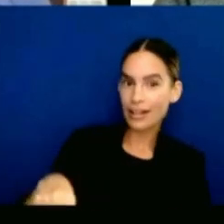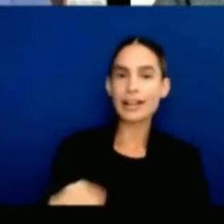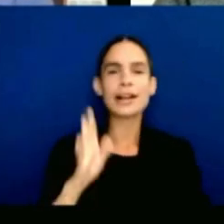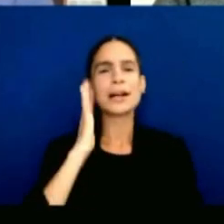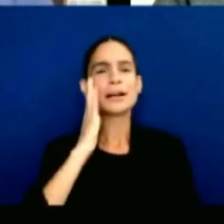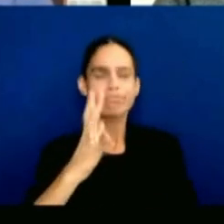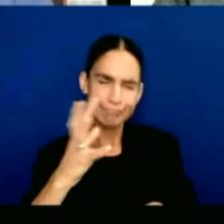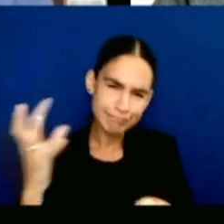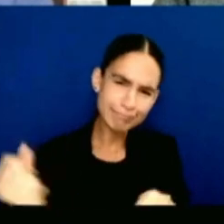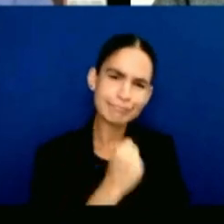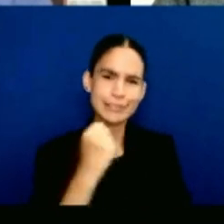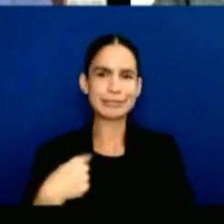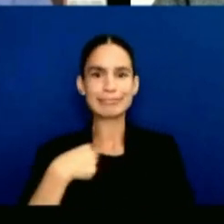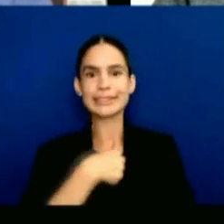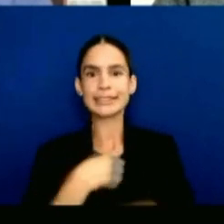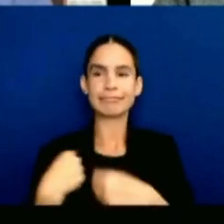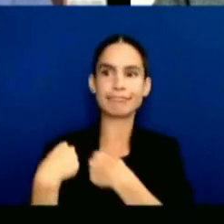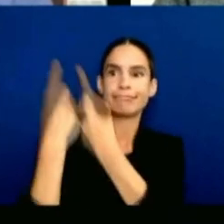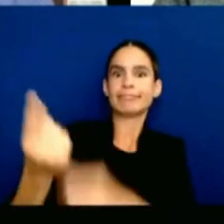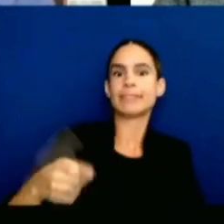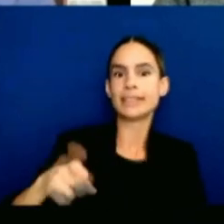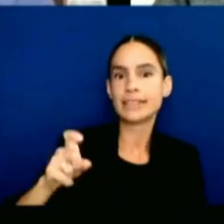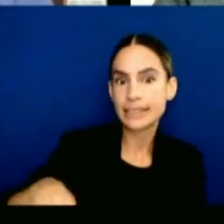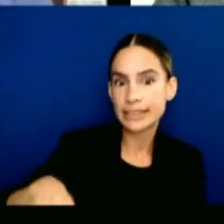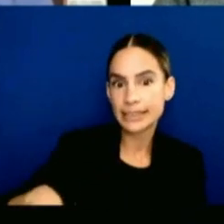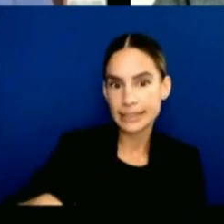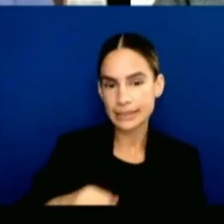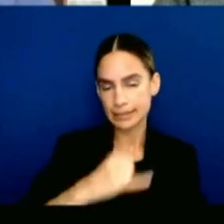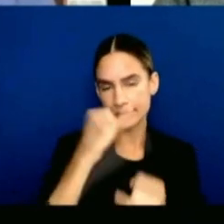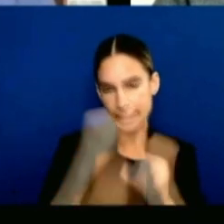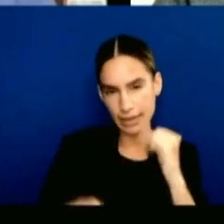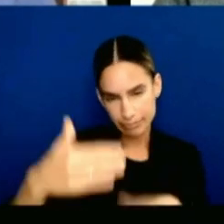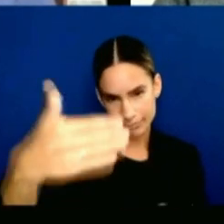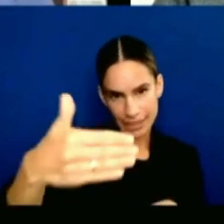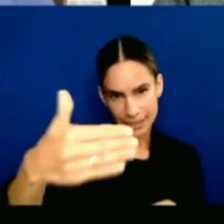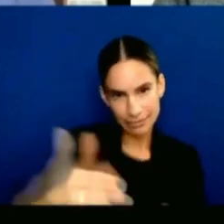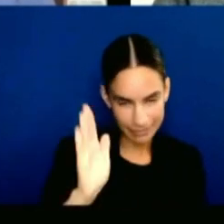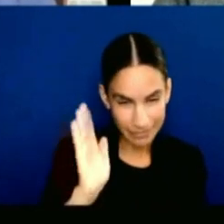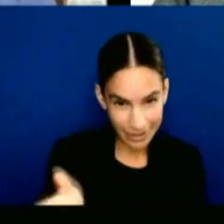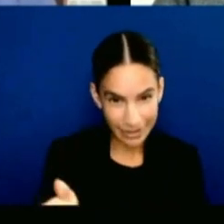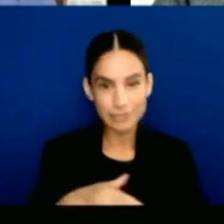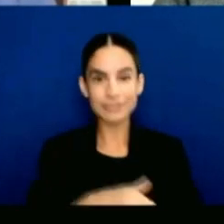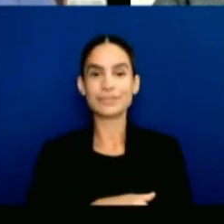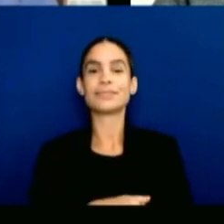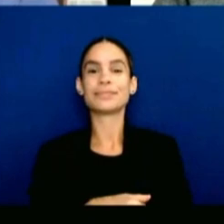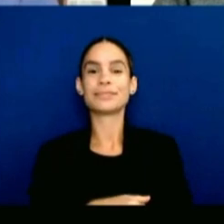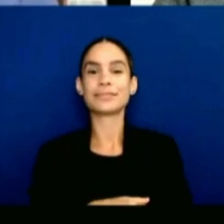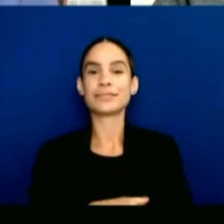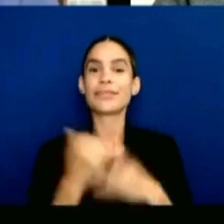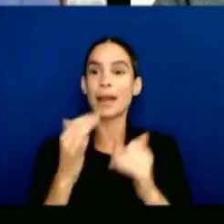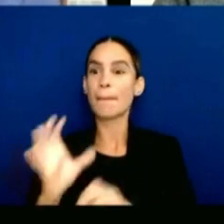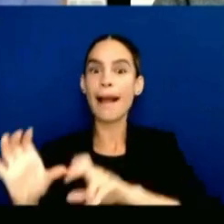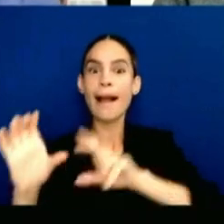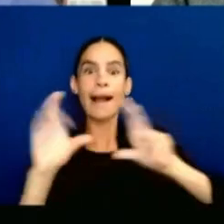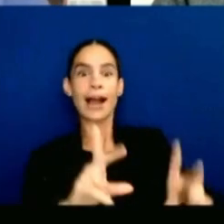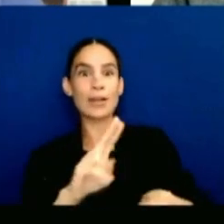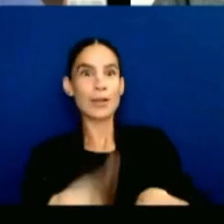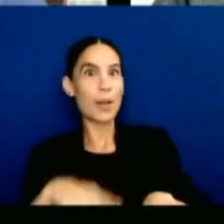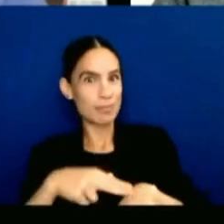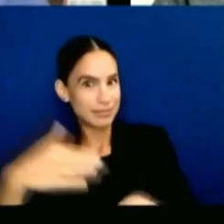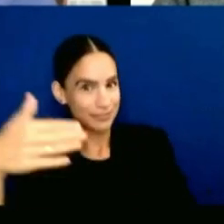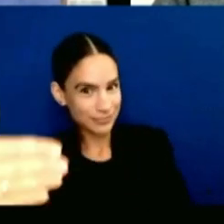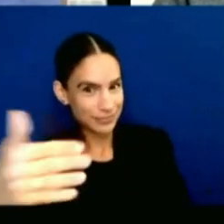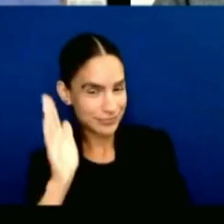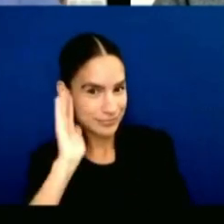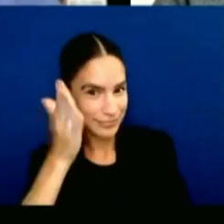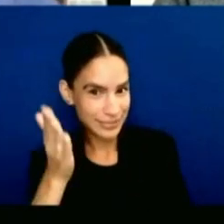ultimately a chance for us all to get back to the kind of lives that we were leading in 2019. And you know what?